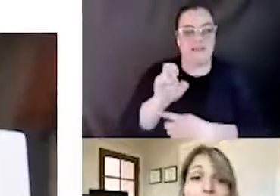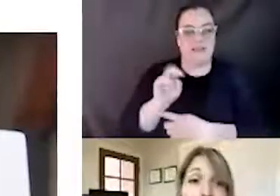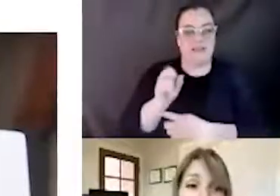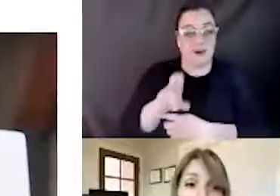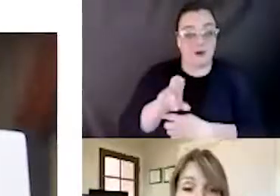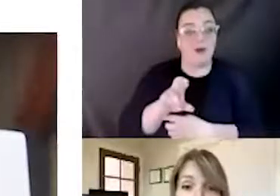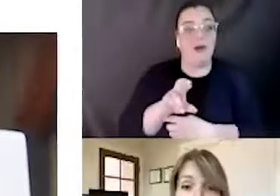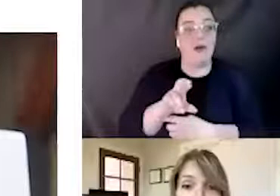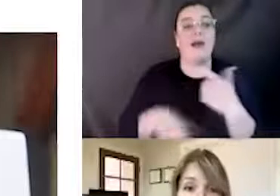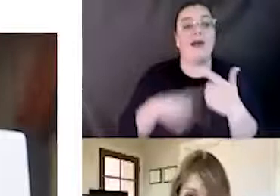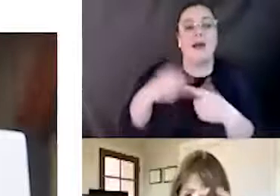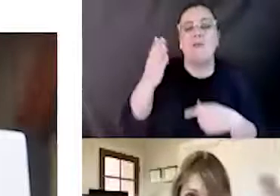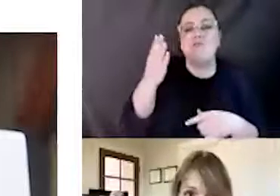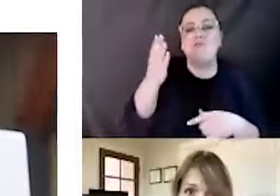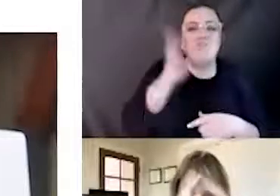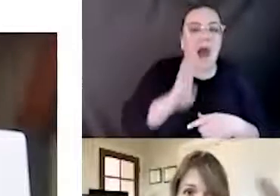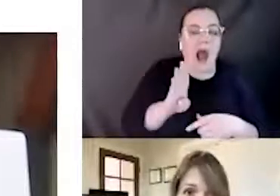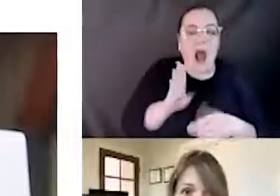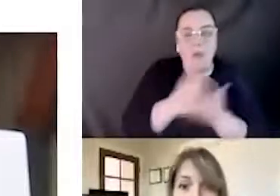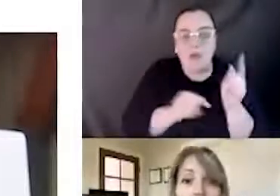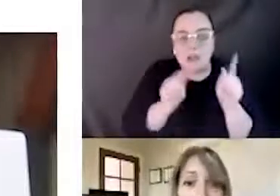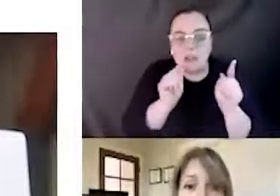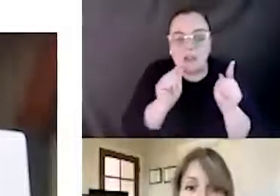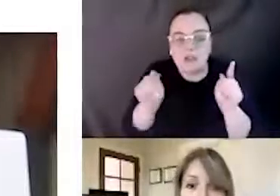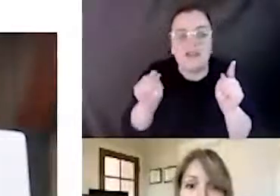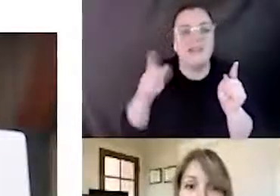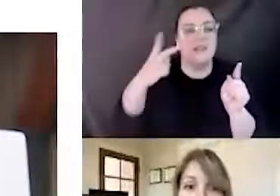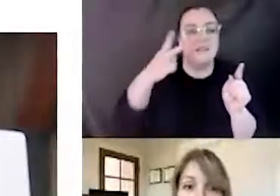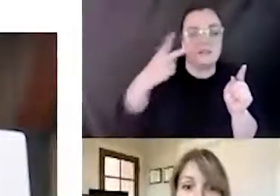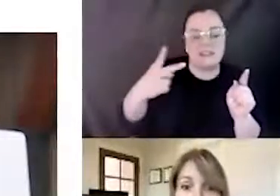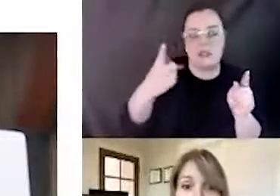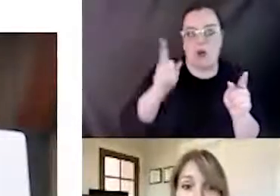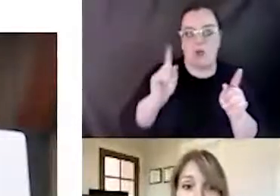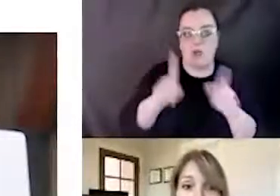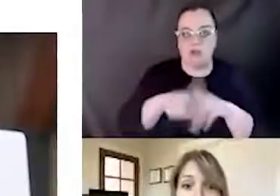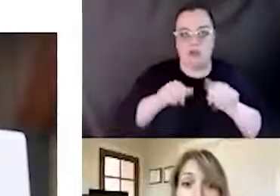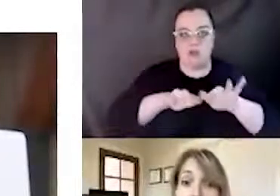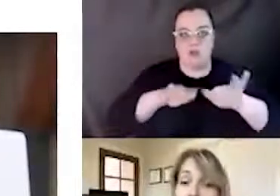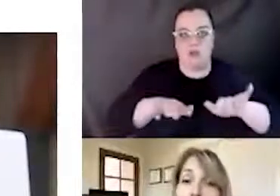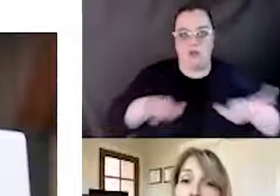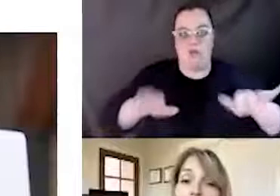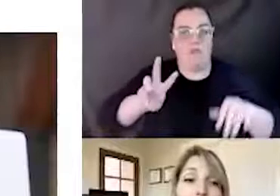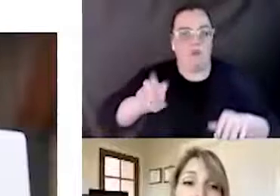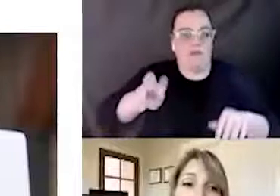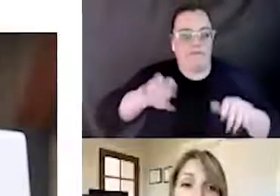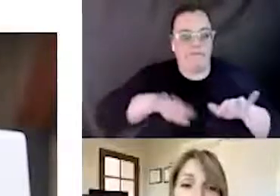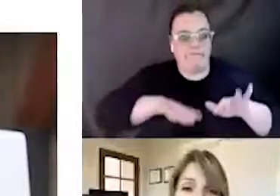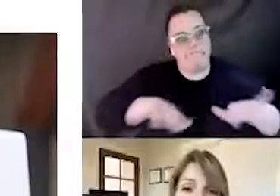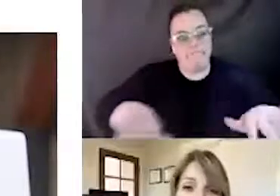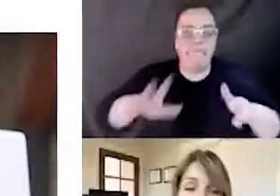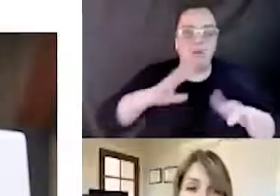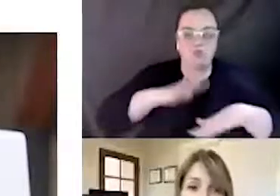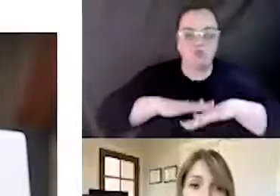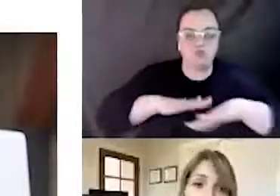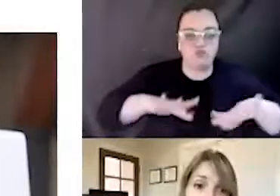have been triggered by the earthquake waves, that green circle, as it moves out from the epicenter. We currently require 4 stations to